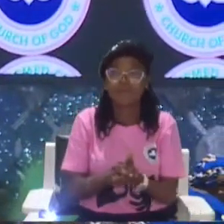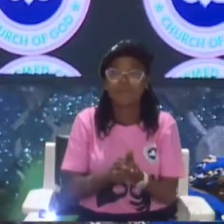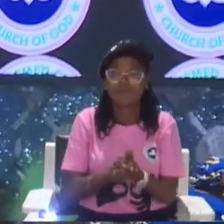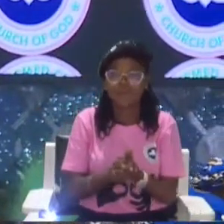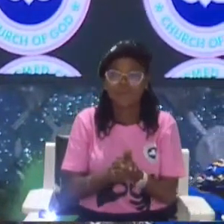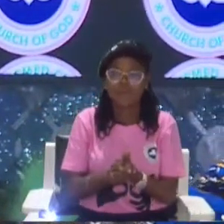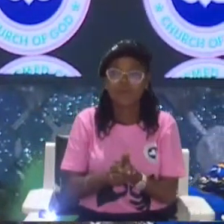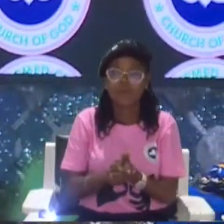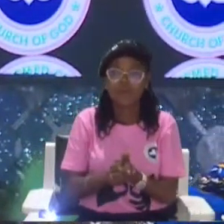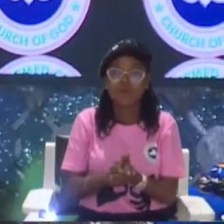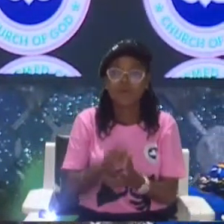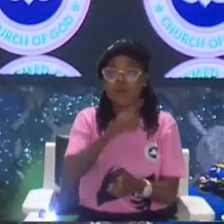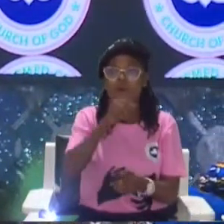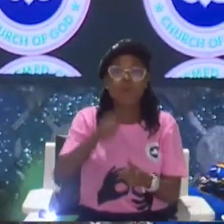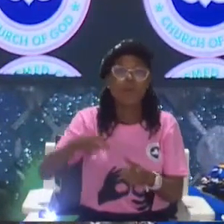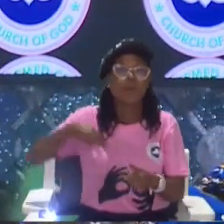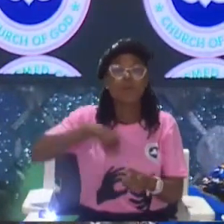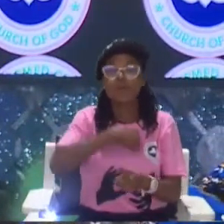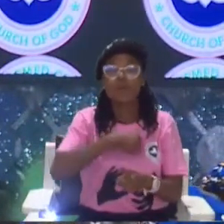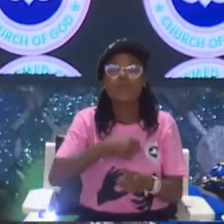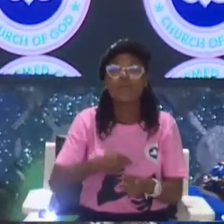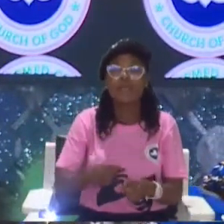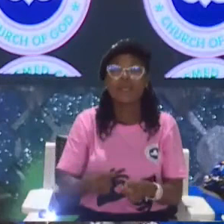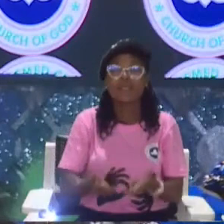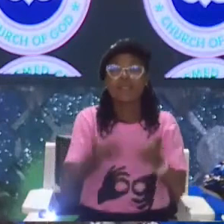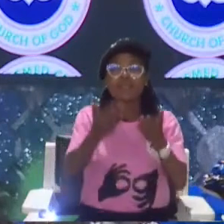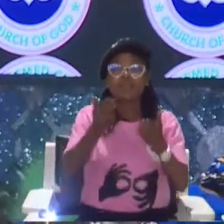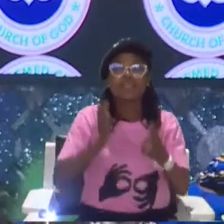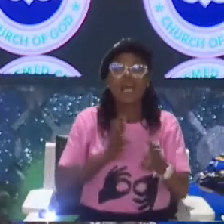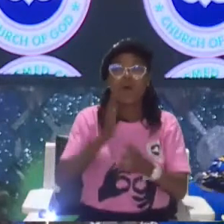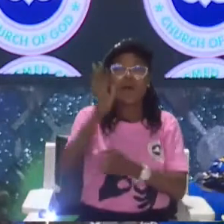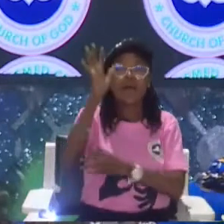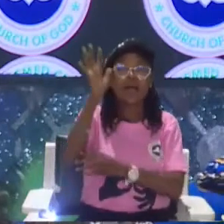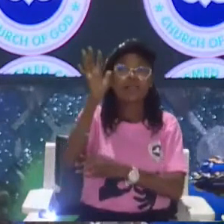When we lift our hands and